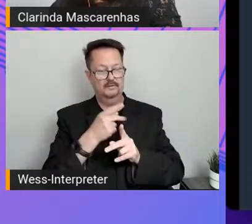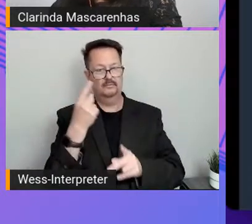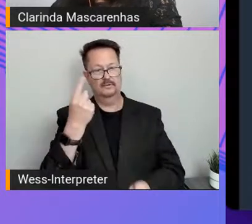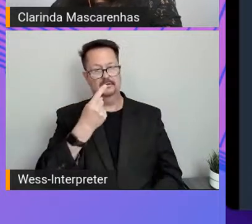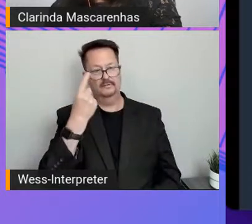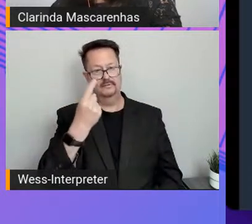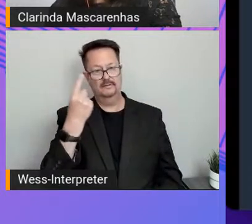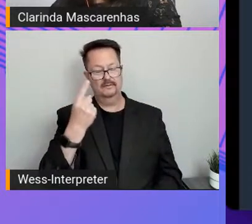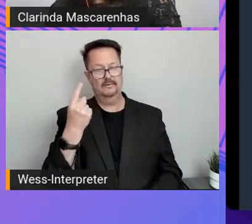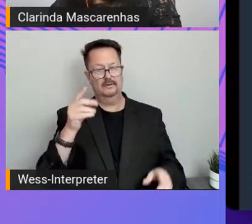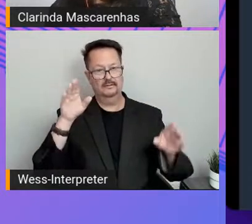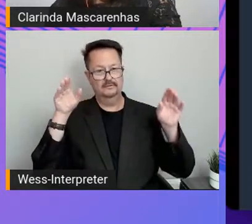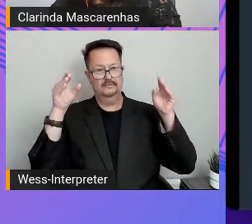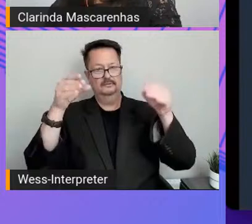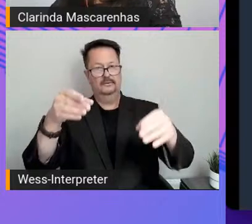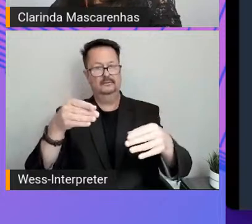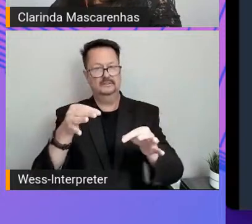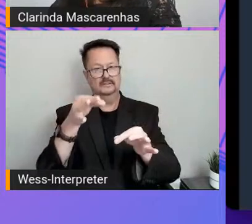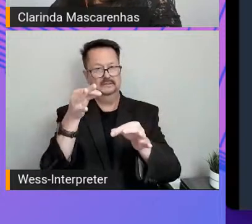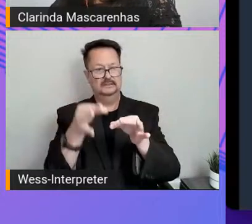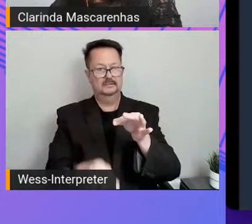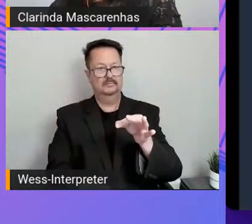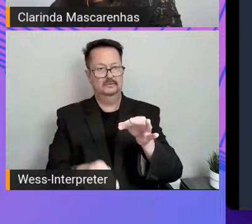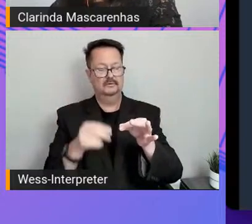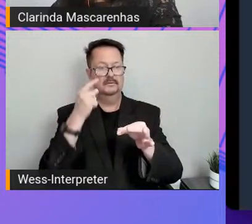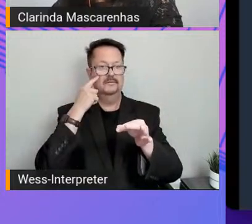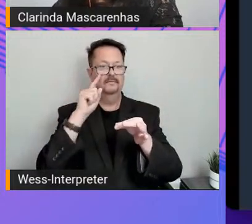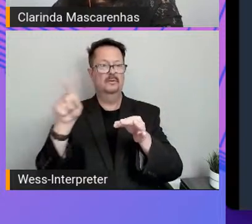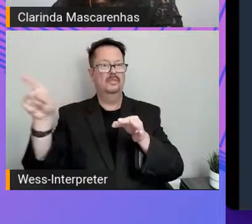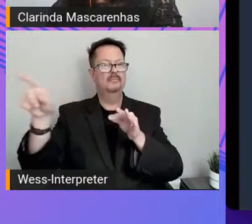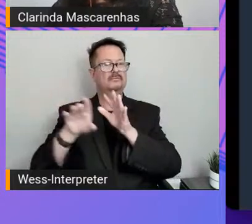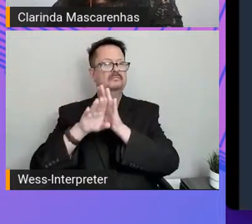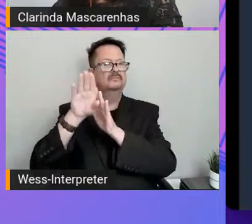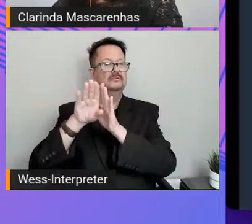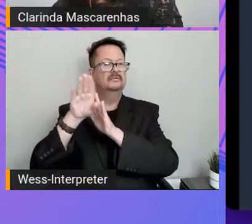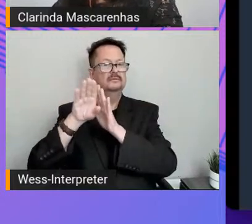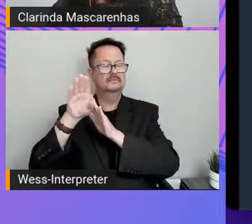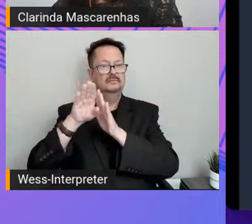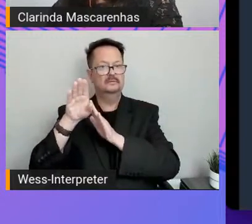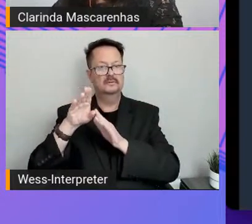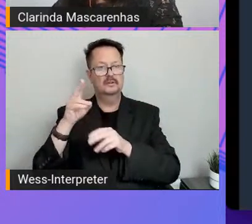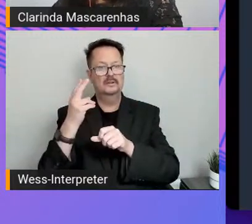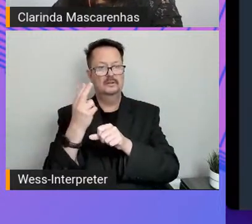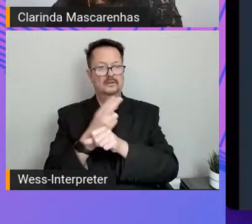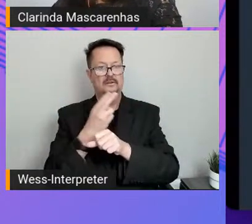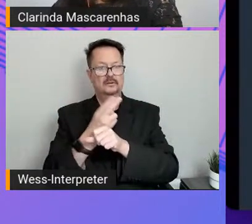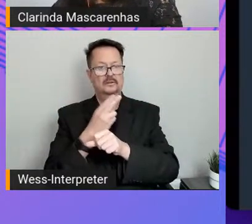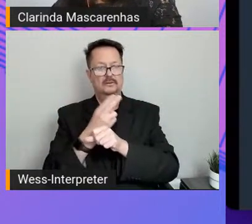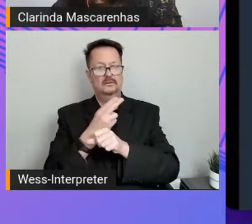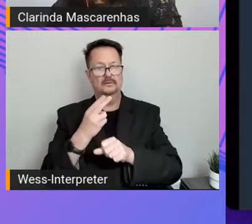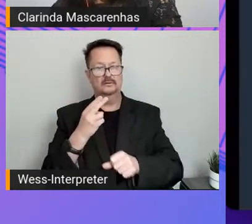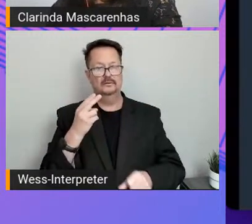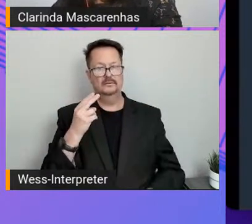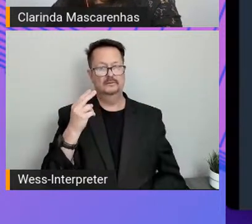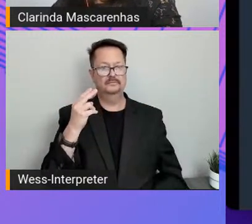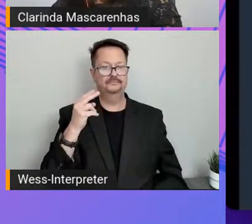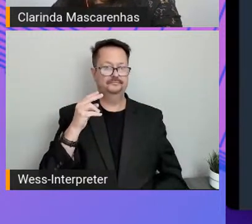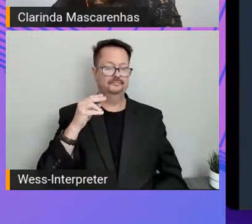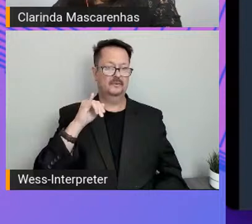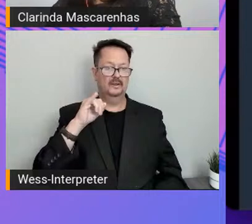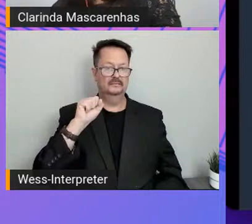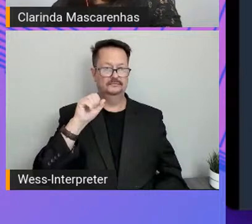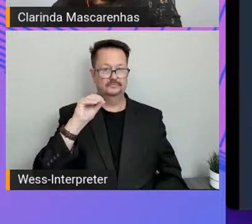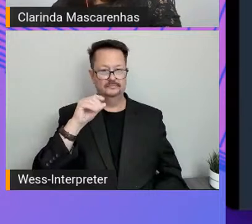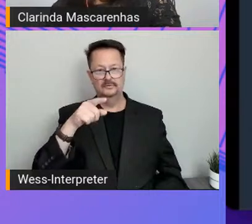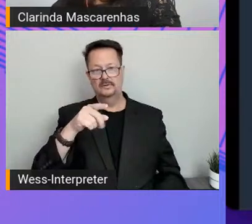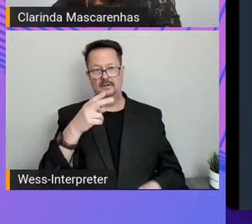making it simple for developer to build their applications. So using AppRunner, you can integrate with JetBrains and VS Code